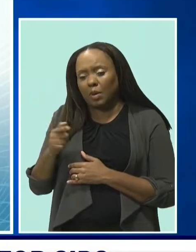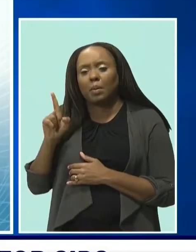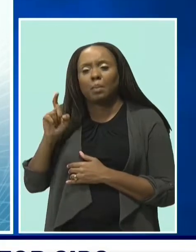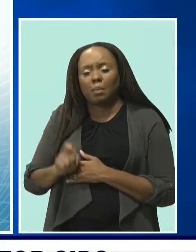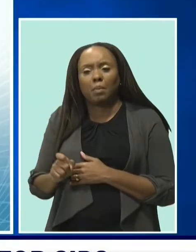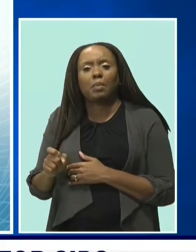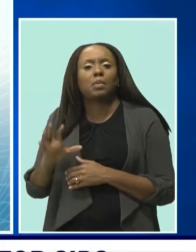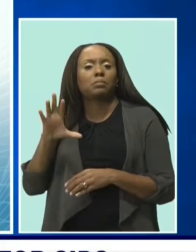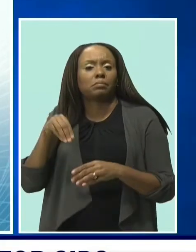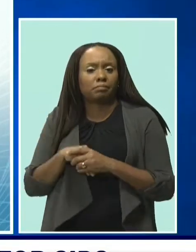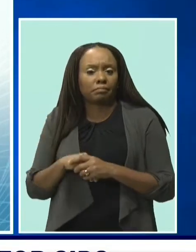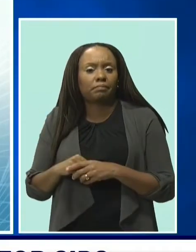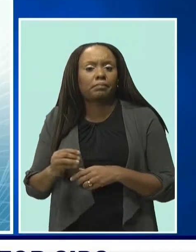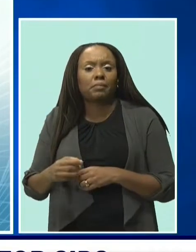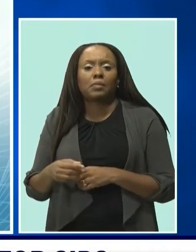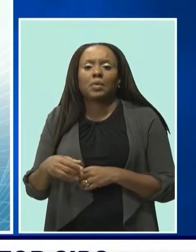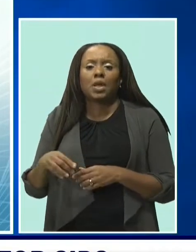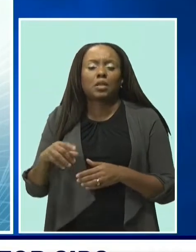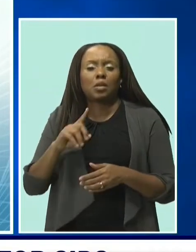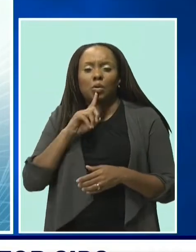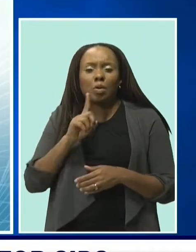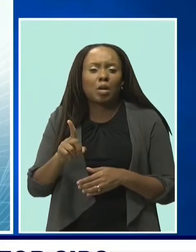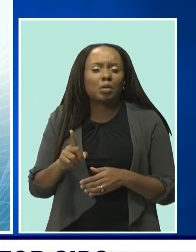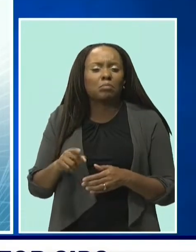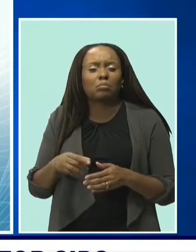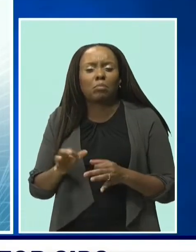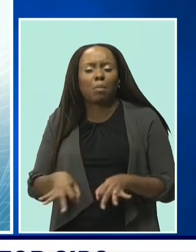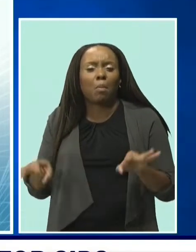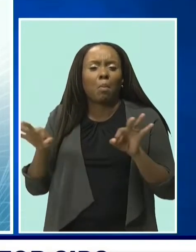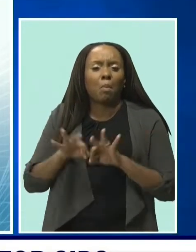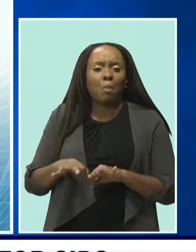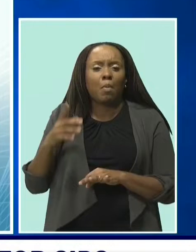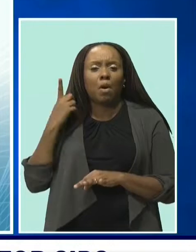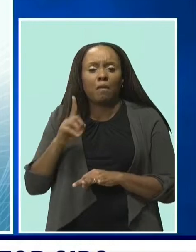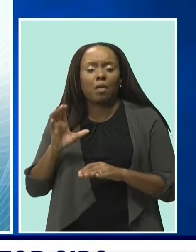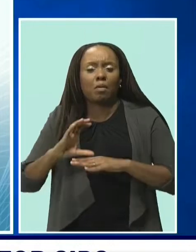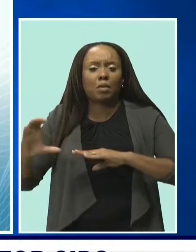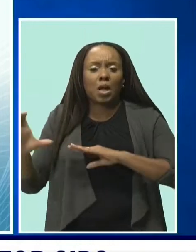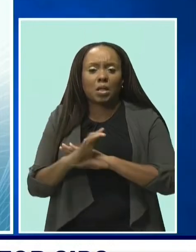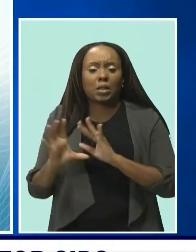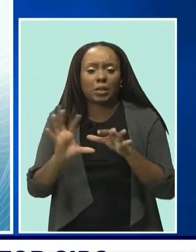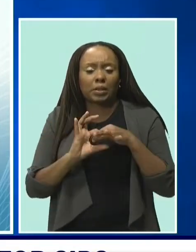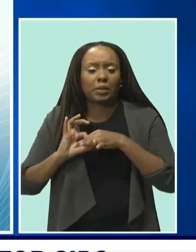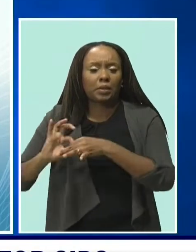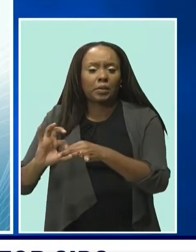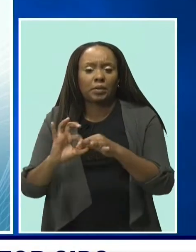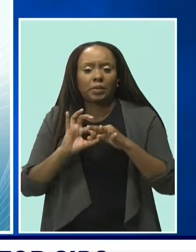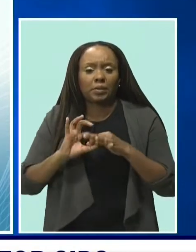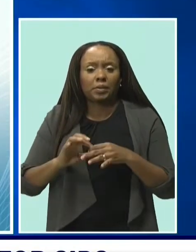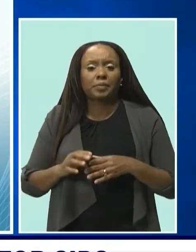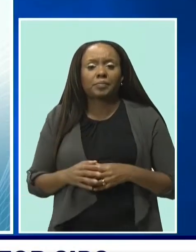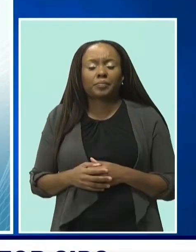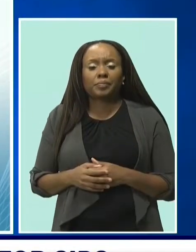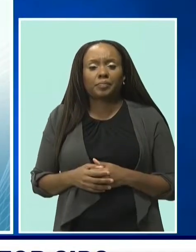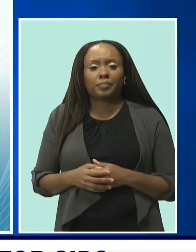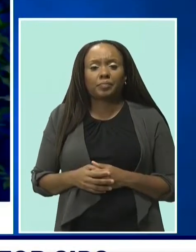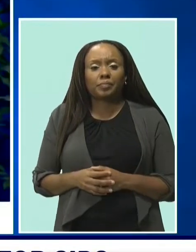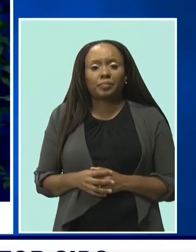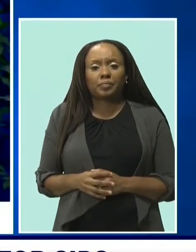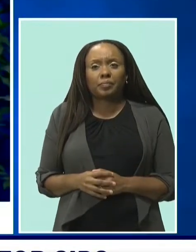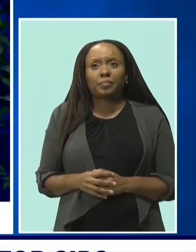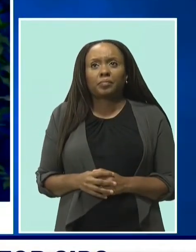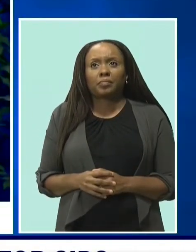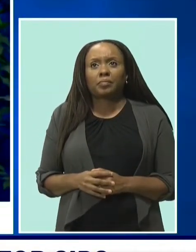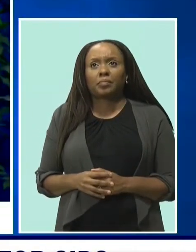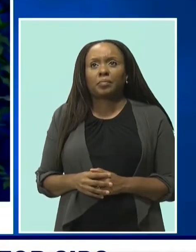states. She stressed this view in her opening remarks of UNCTAD 15's roundtable on regional integration.